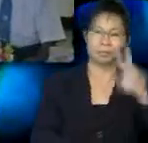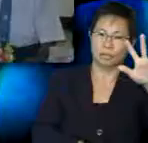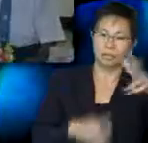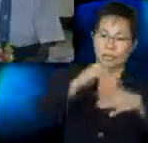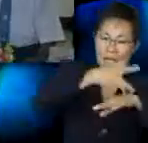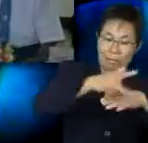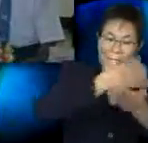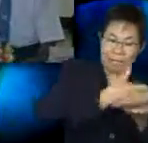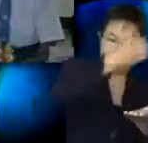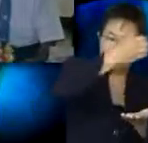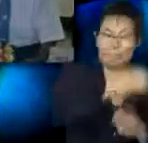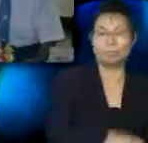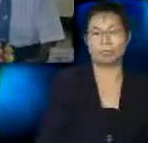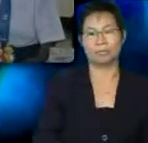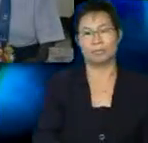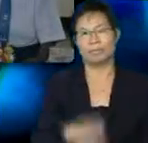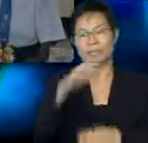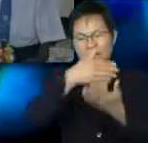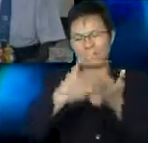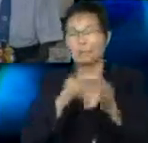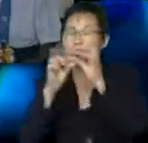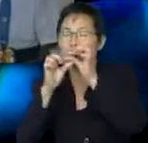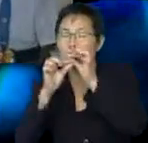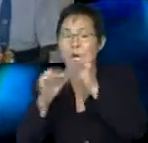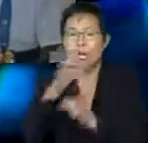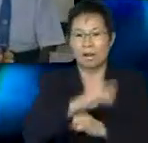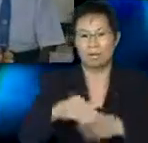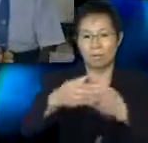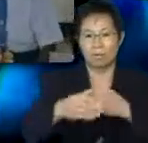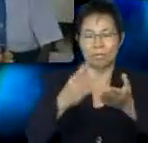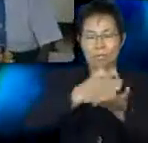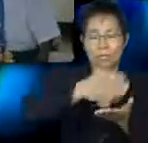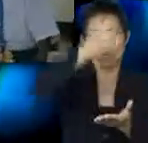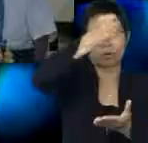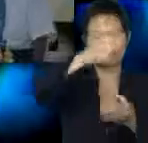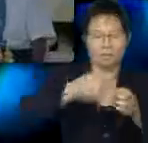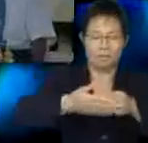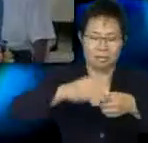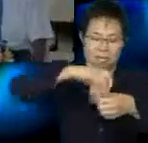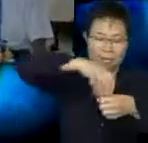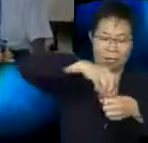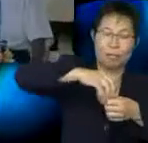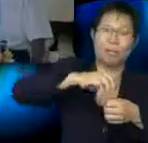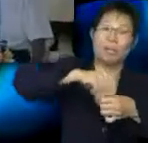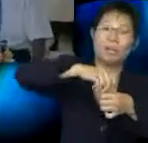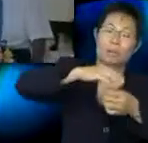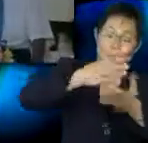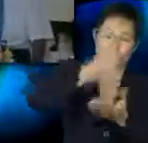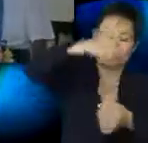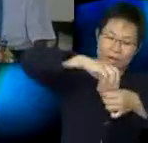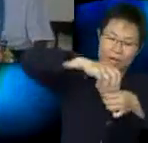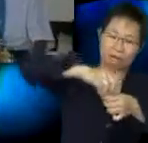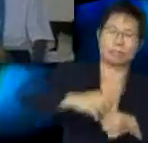empty cans, some straws, and a bottle cover, the bottle cap.